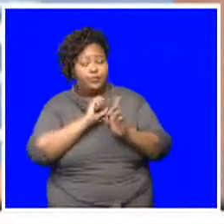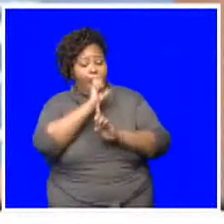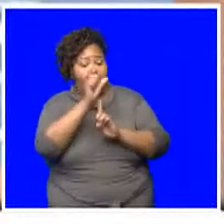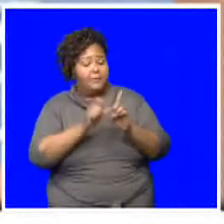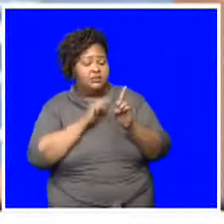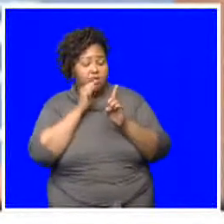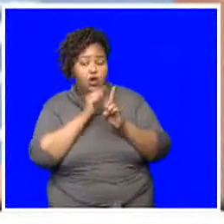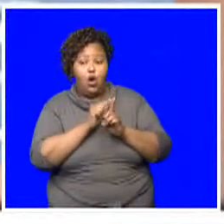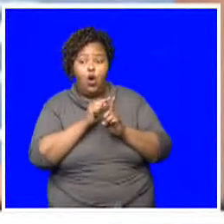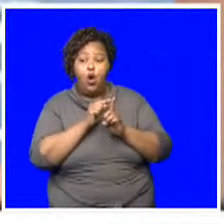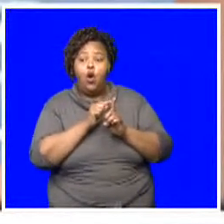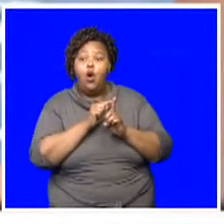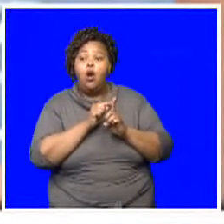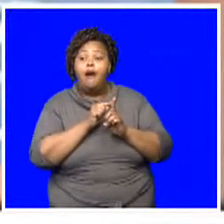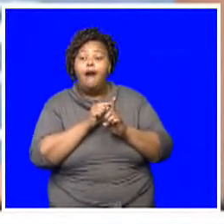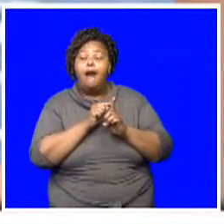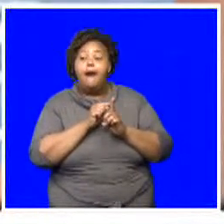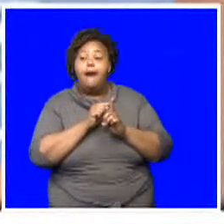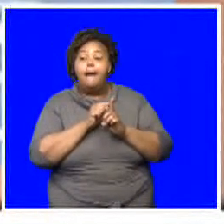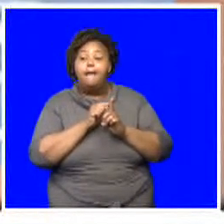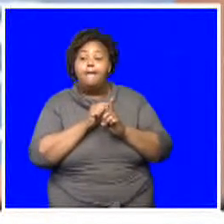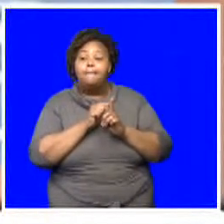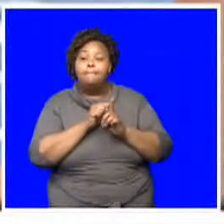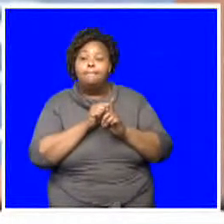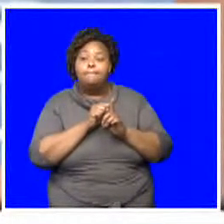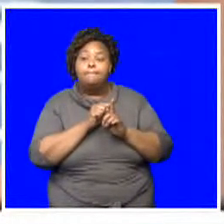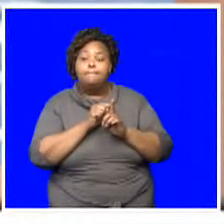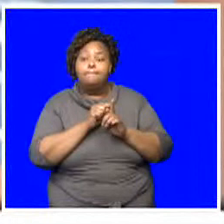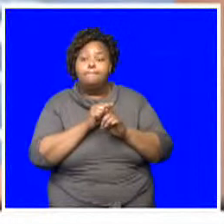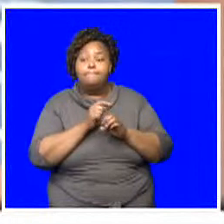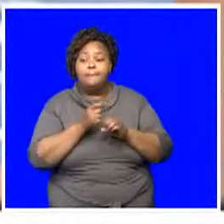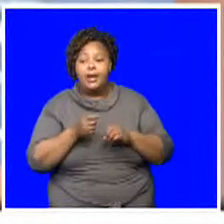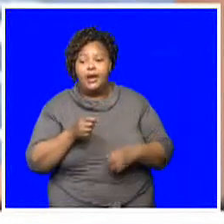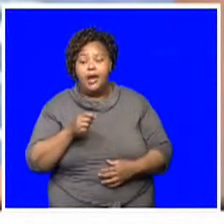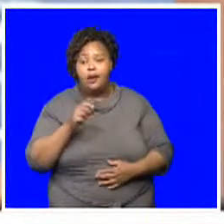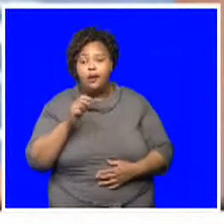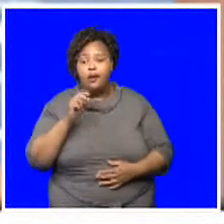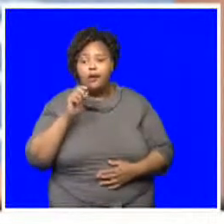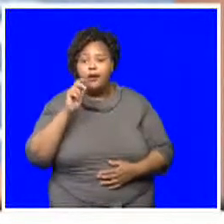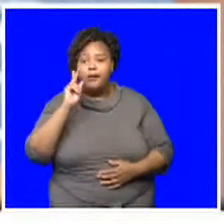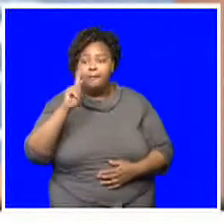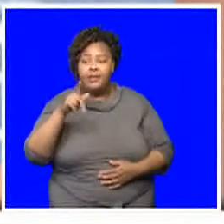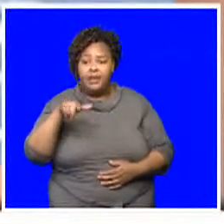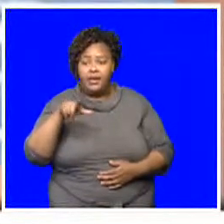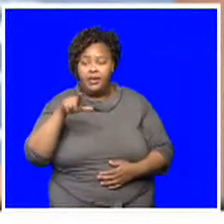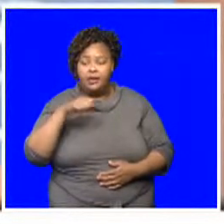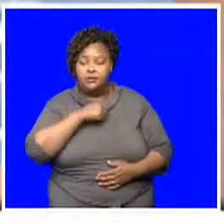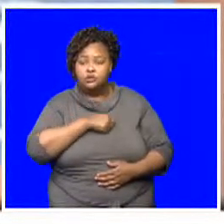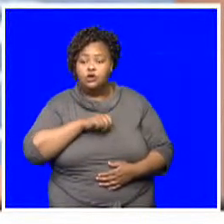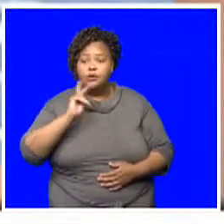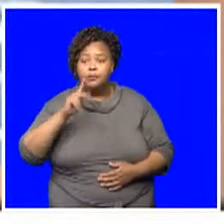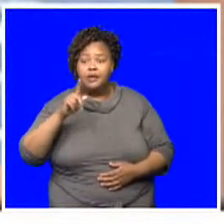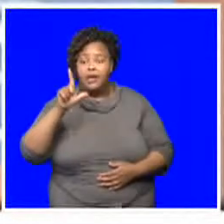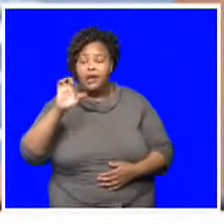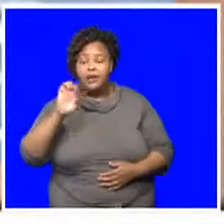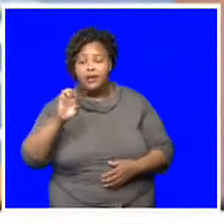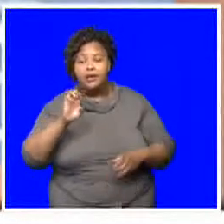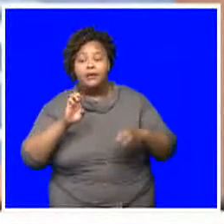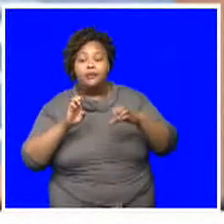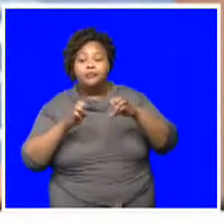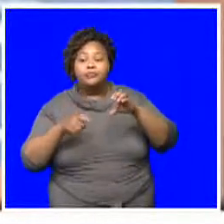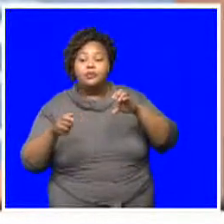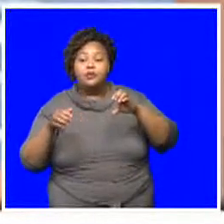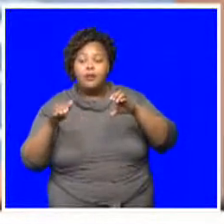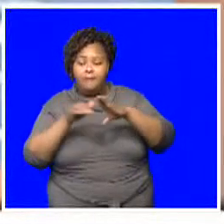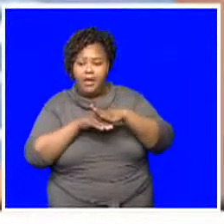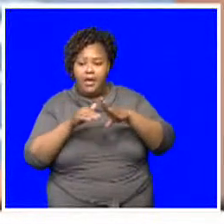who was also serving as an executive member of the Premier League of Eswatini, was the founder of Vovo Football Club. The club explains